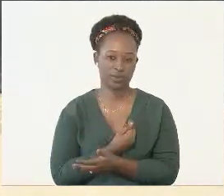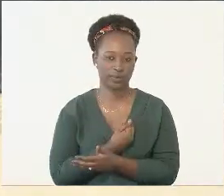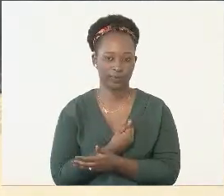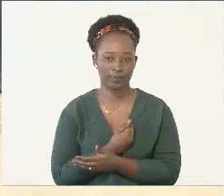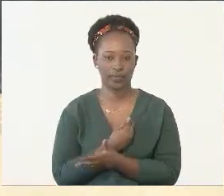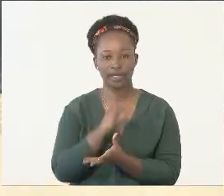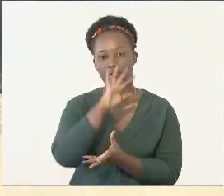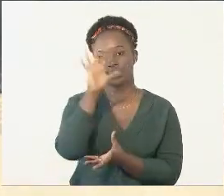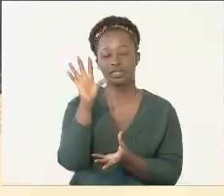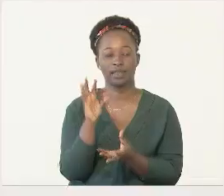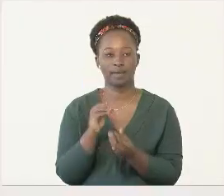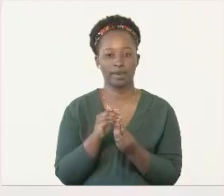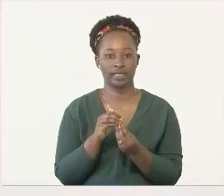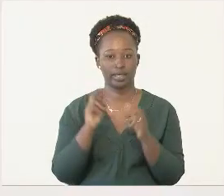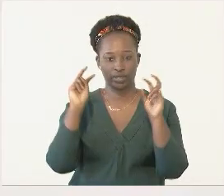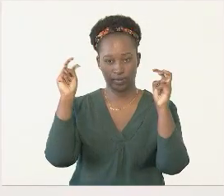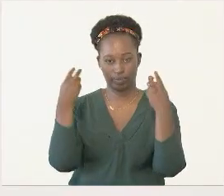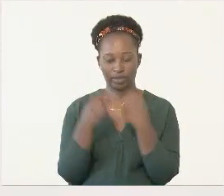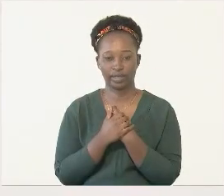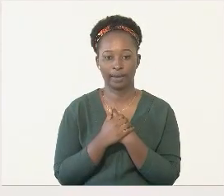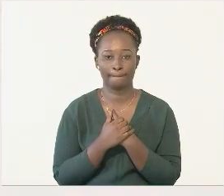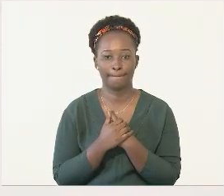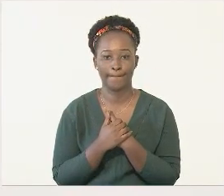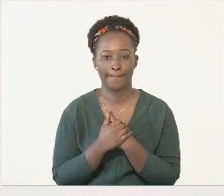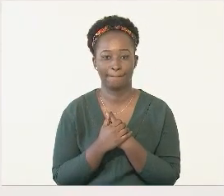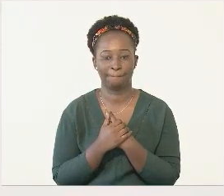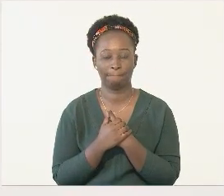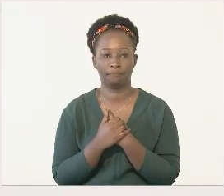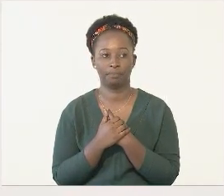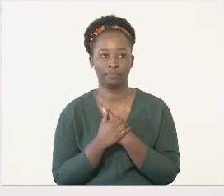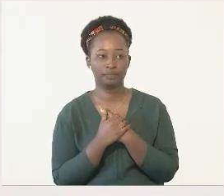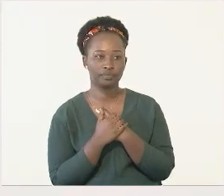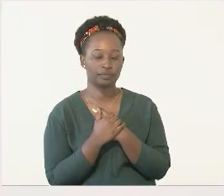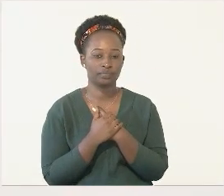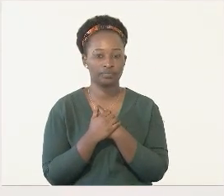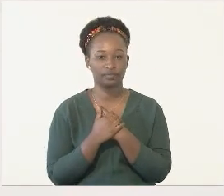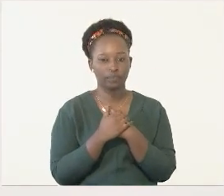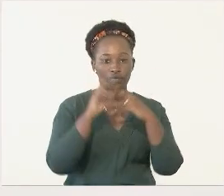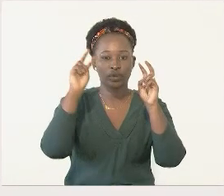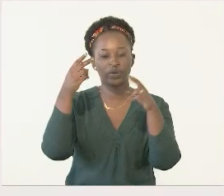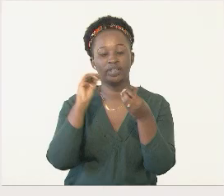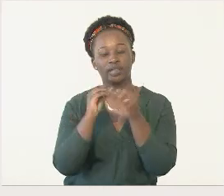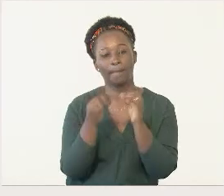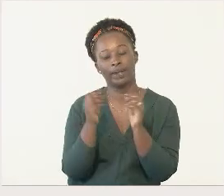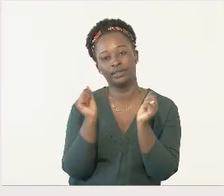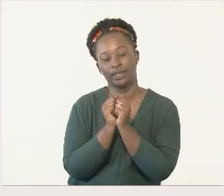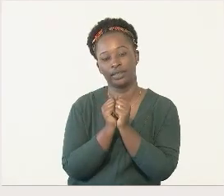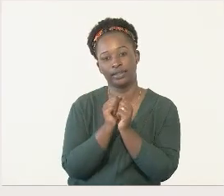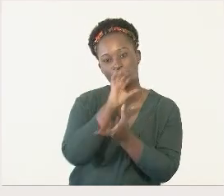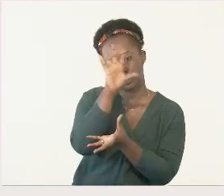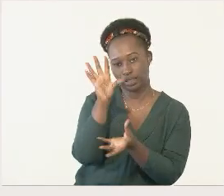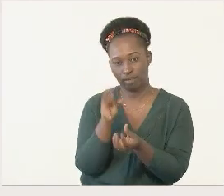the summary of the unit, lesson summary. Unit 10, the lesson